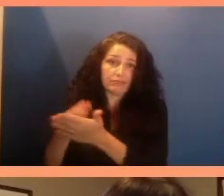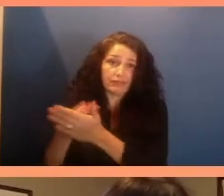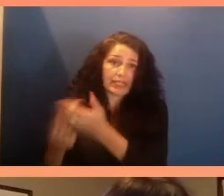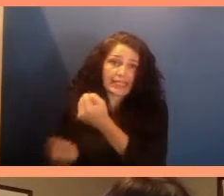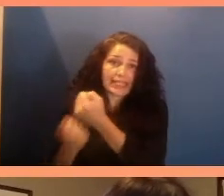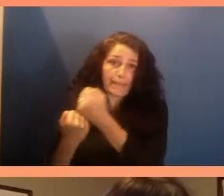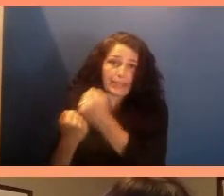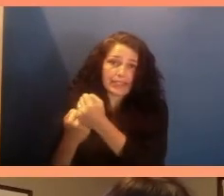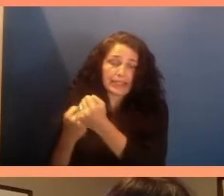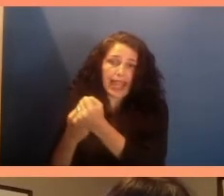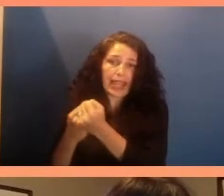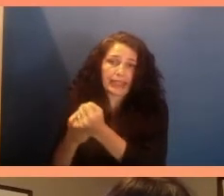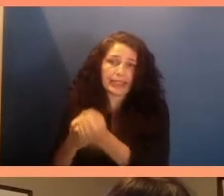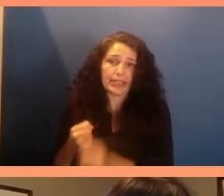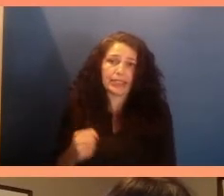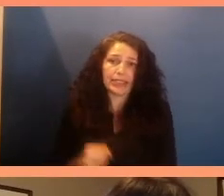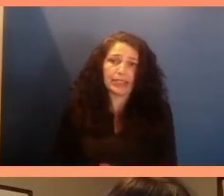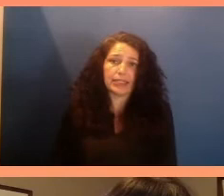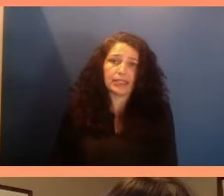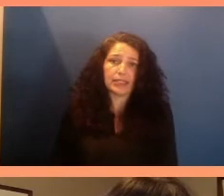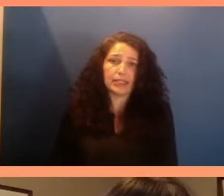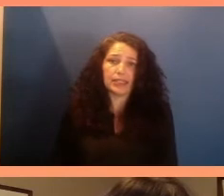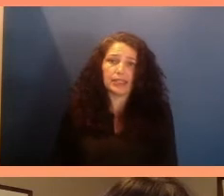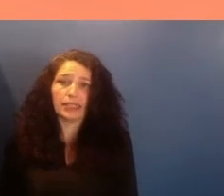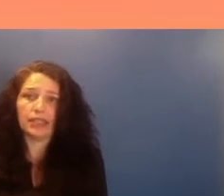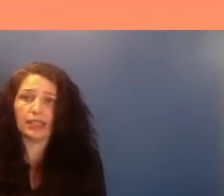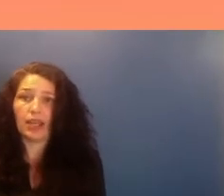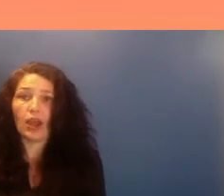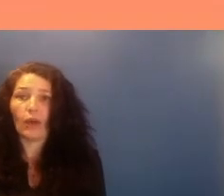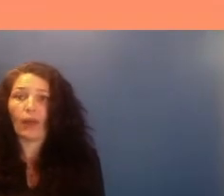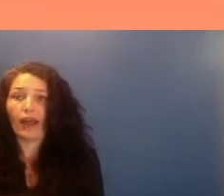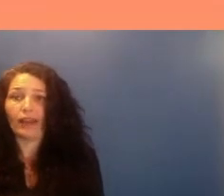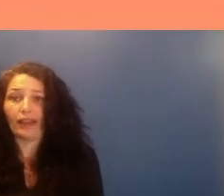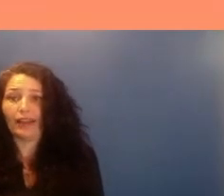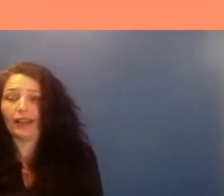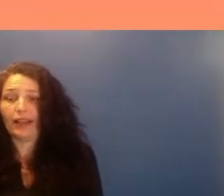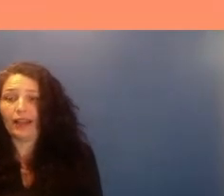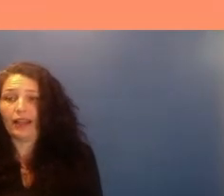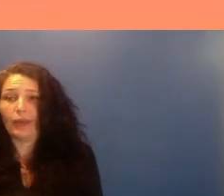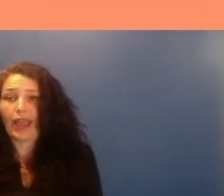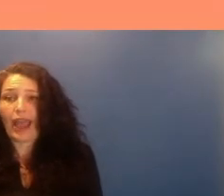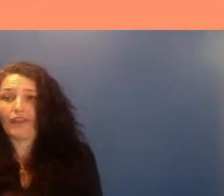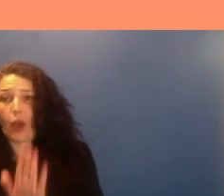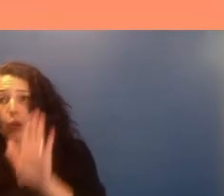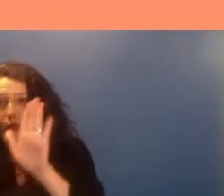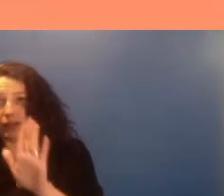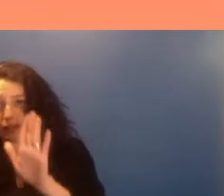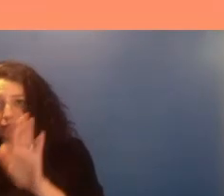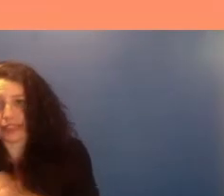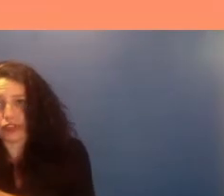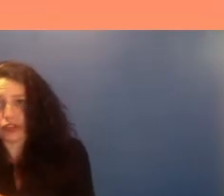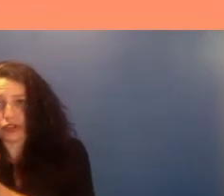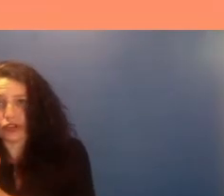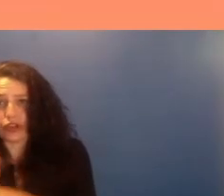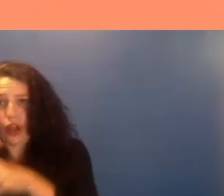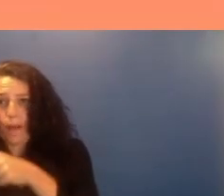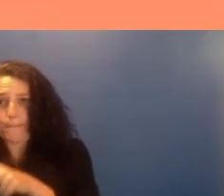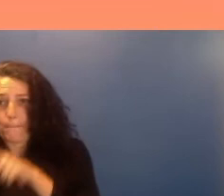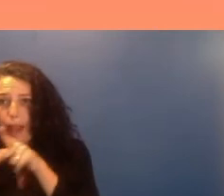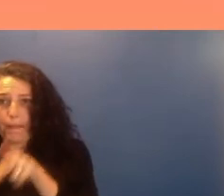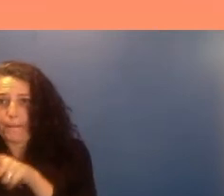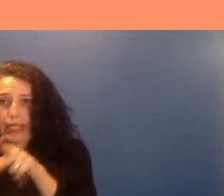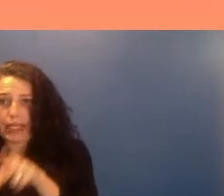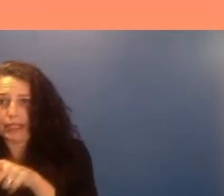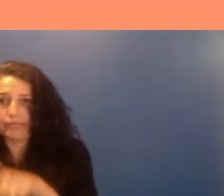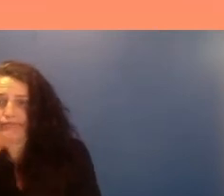I mean, we've got this wonderful institution called public media, which we all love, and many of us would not have careers if